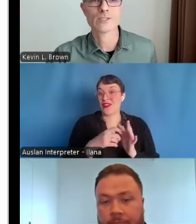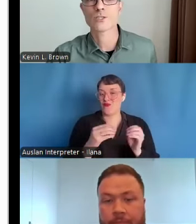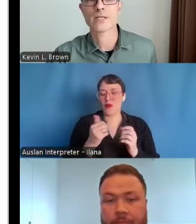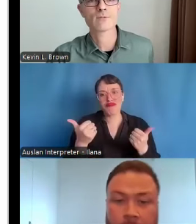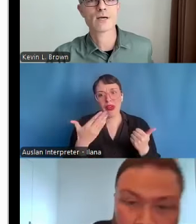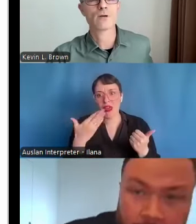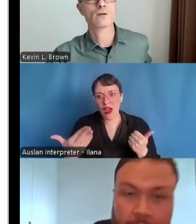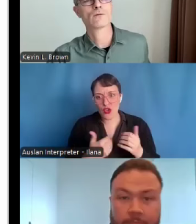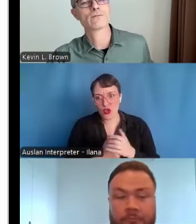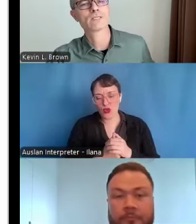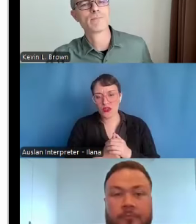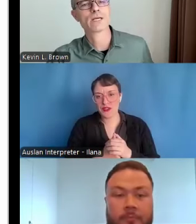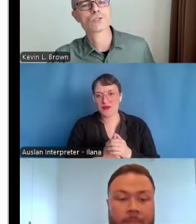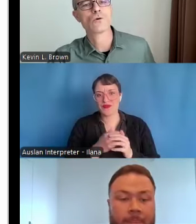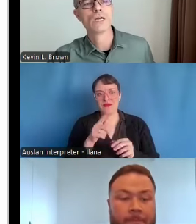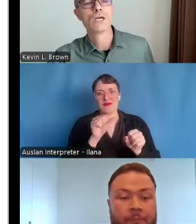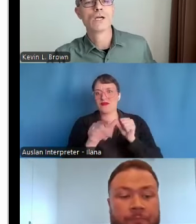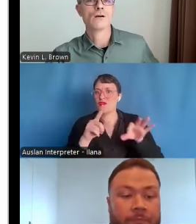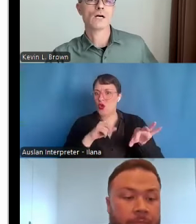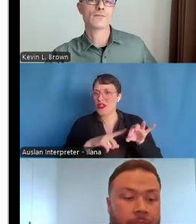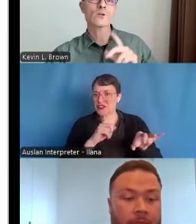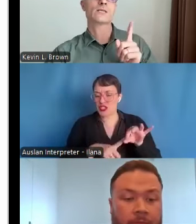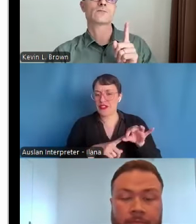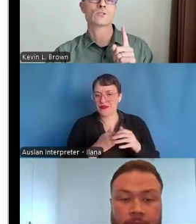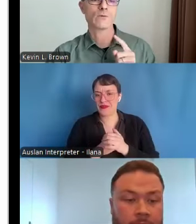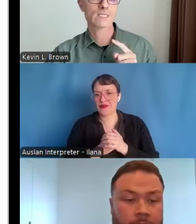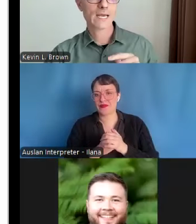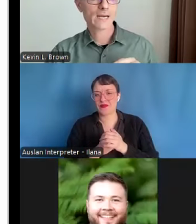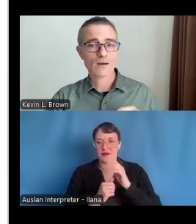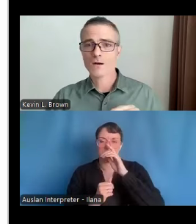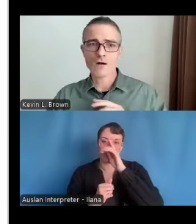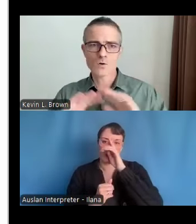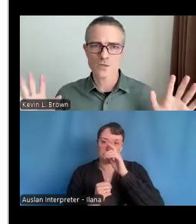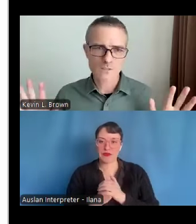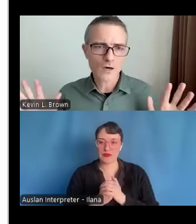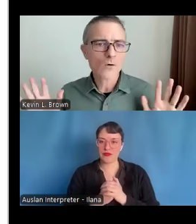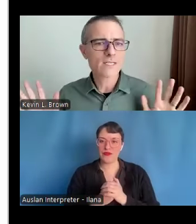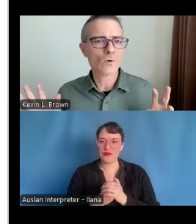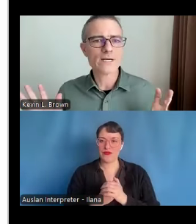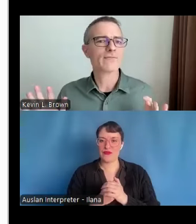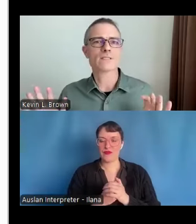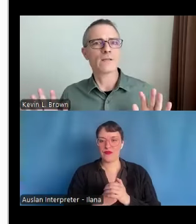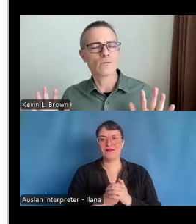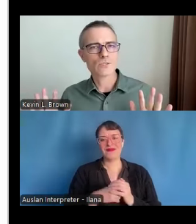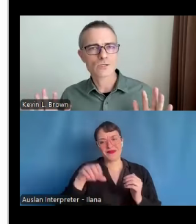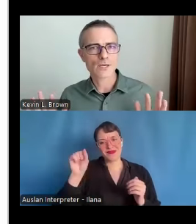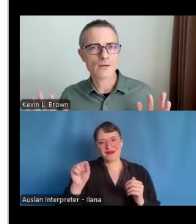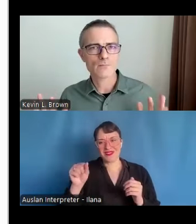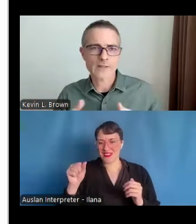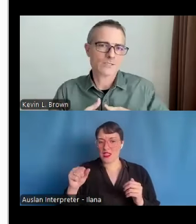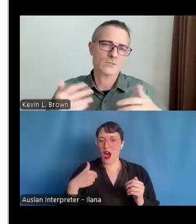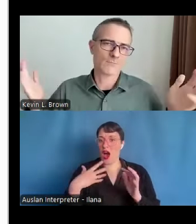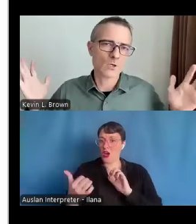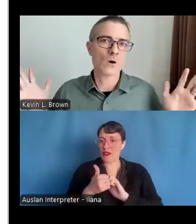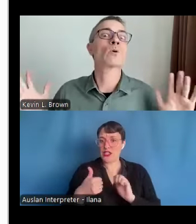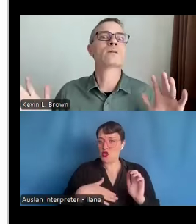a great question that comes up around this topic. And so, first things first, I would say, of course, always avoid deficit language. So